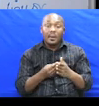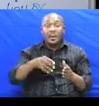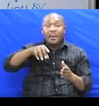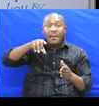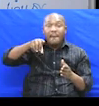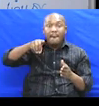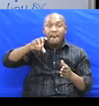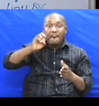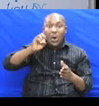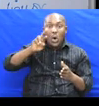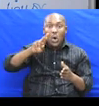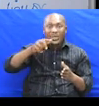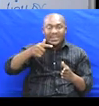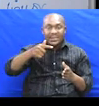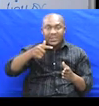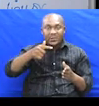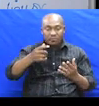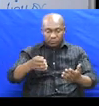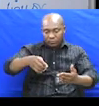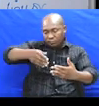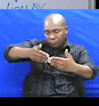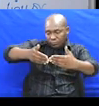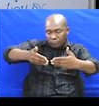and ports.